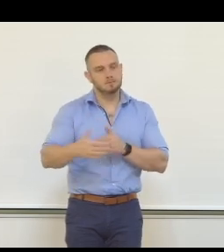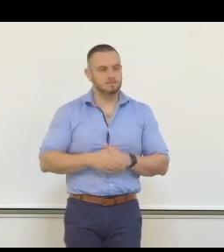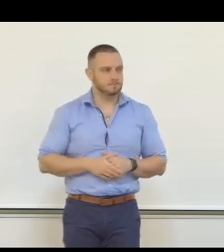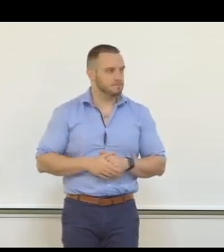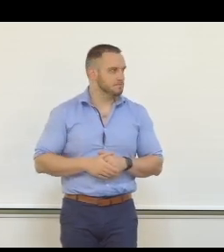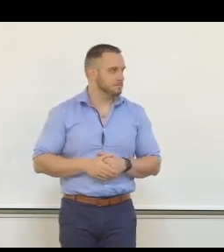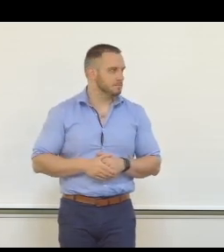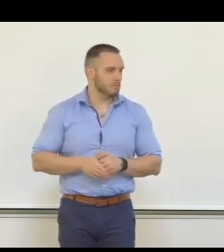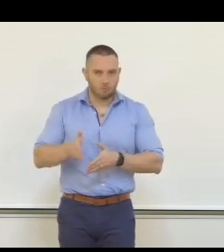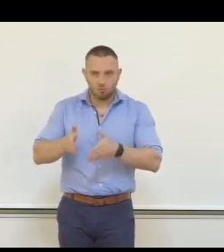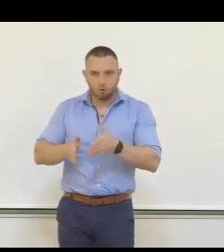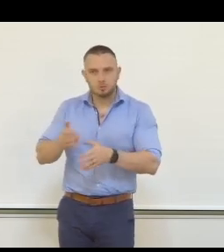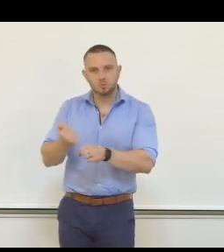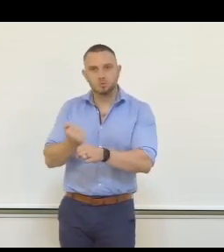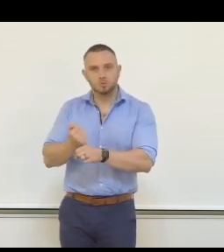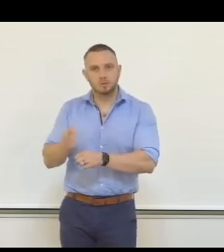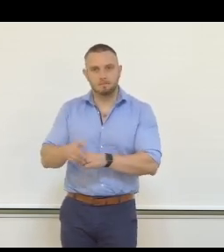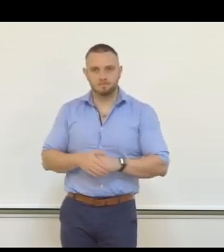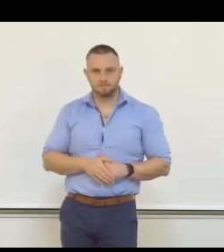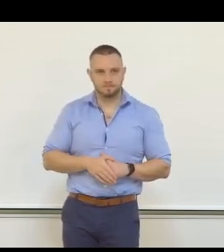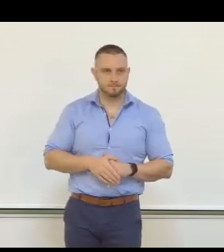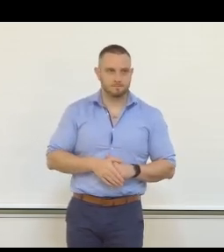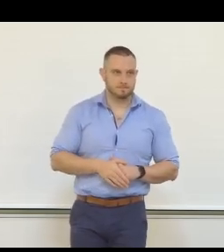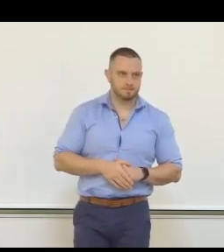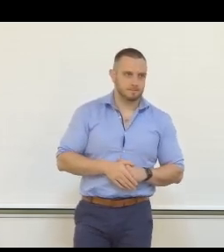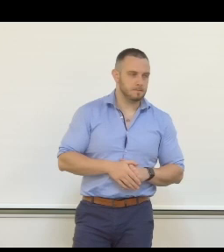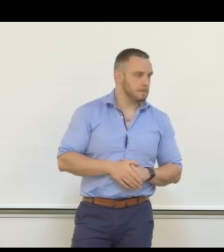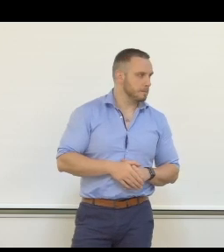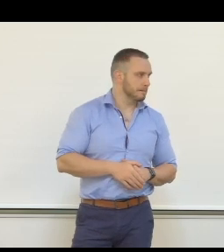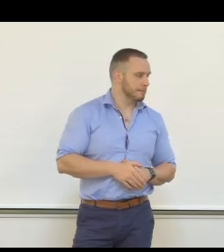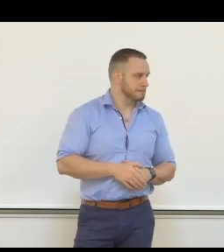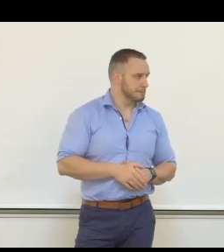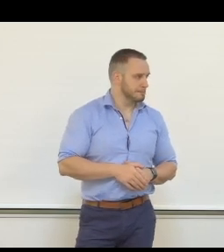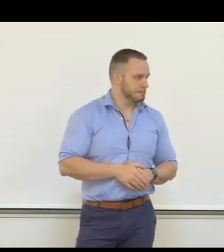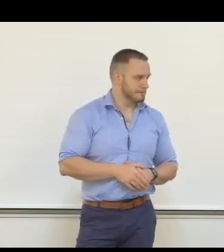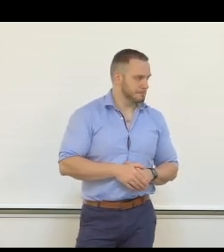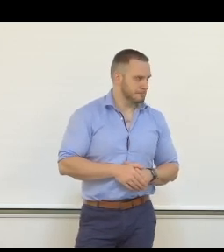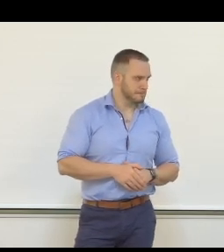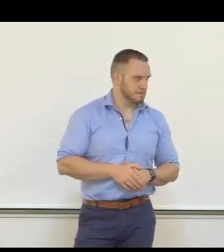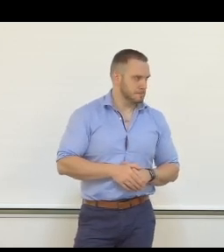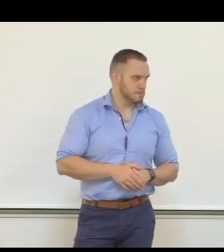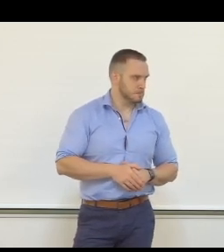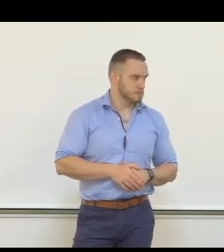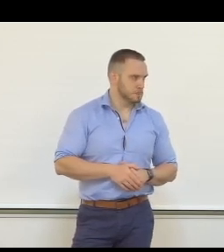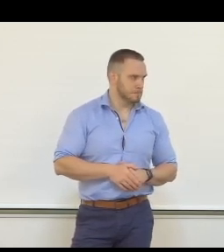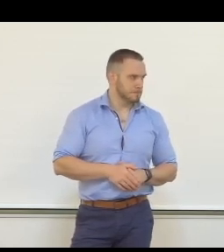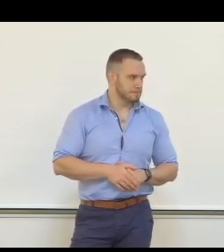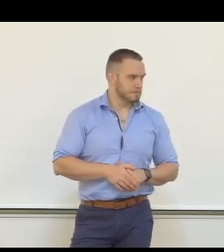or a robot is stuck in one way or the other, then the humans really go outside and work on